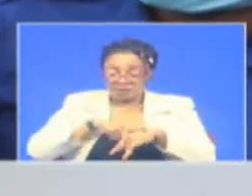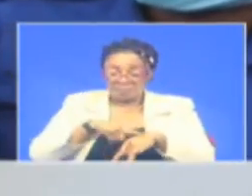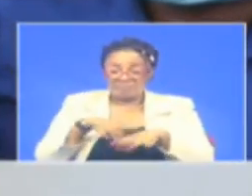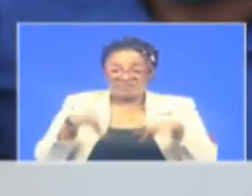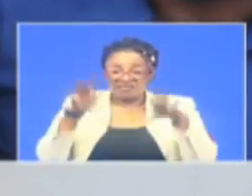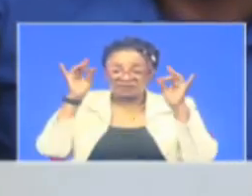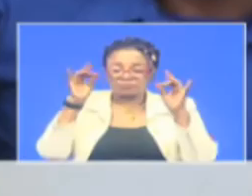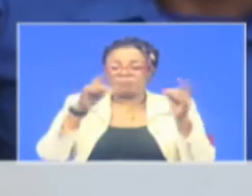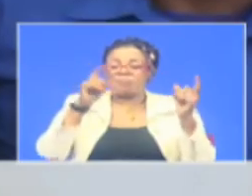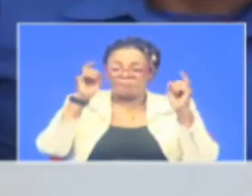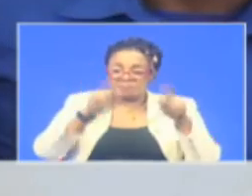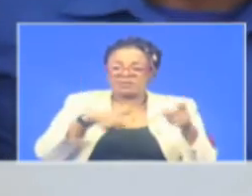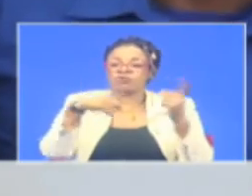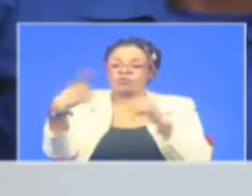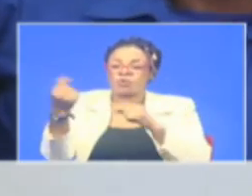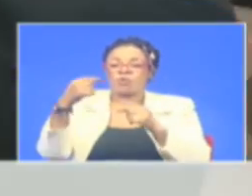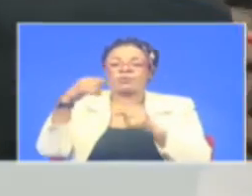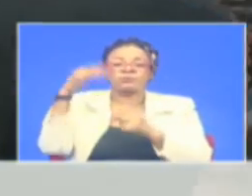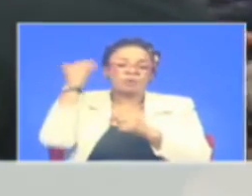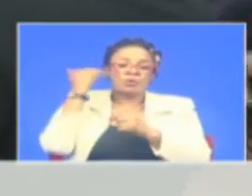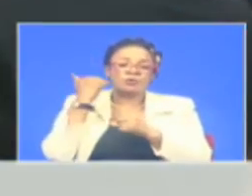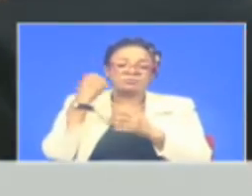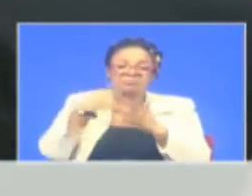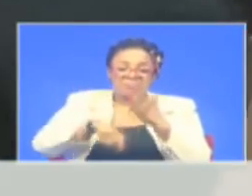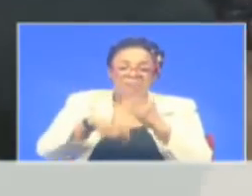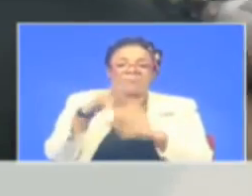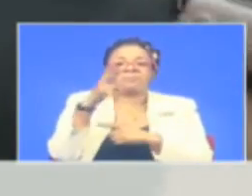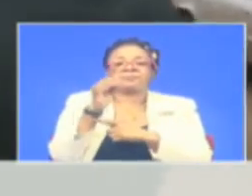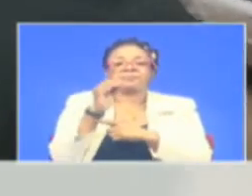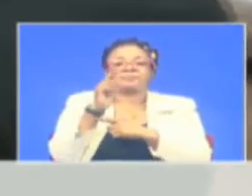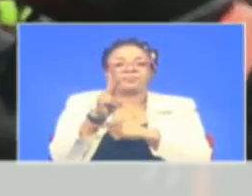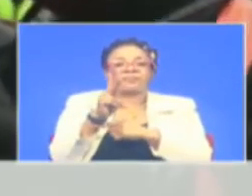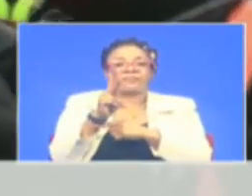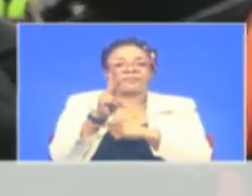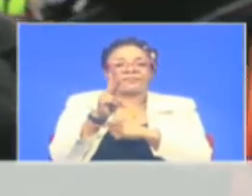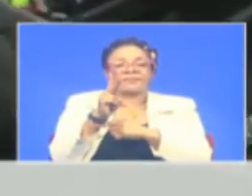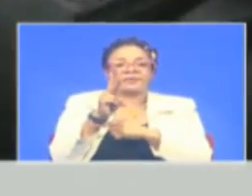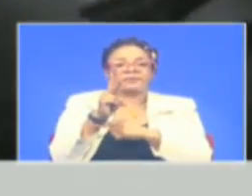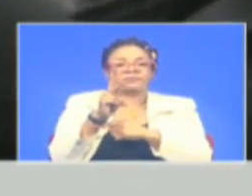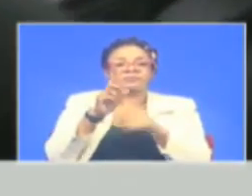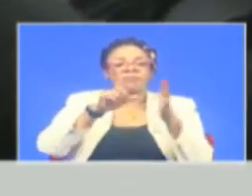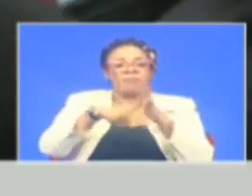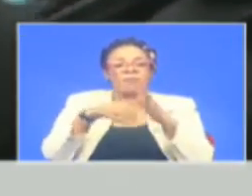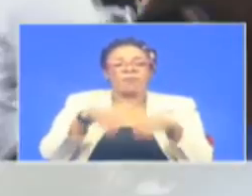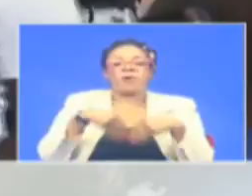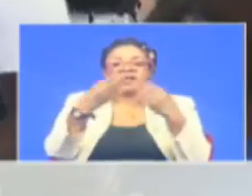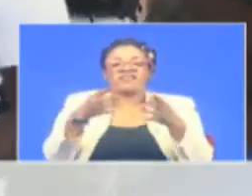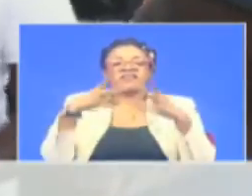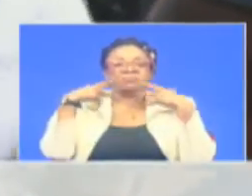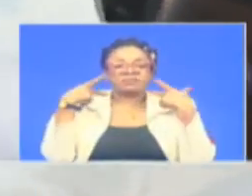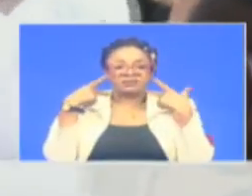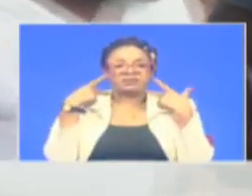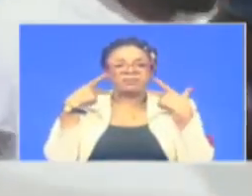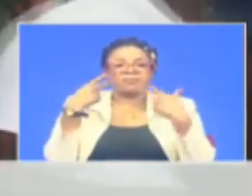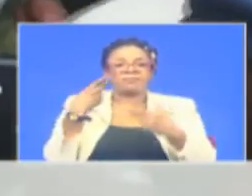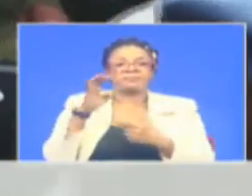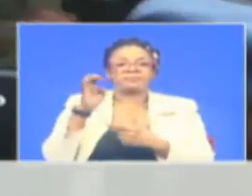kotini na utachajiwa 20,000. The arrested were later released and issued with face masks. Helen